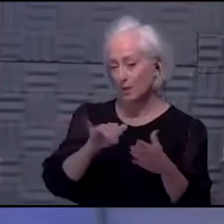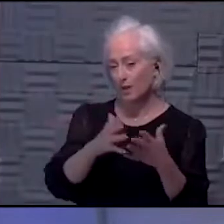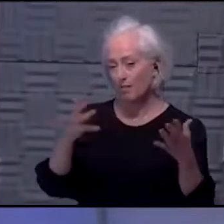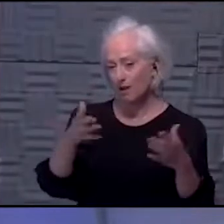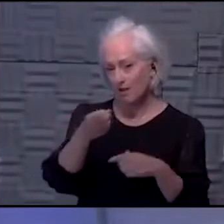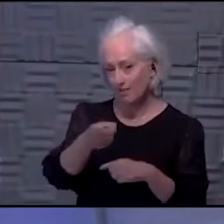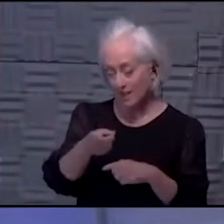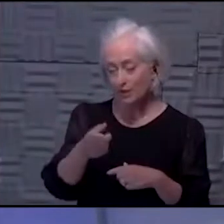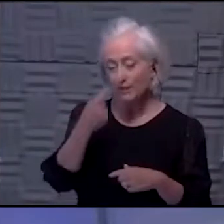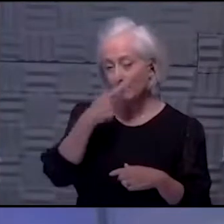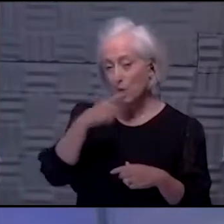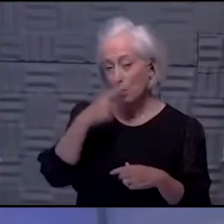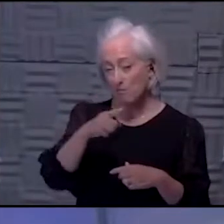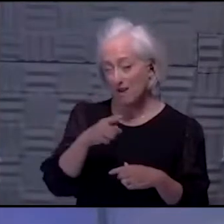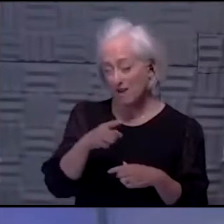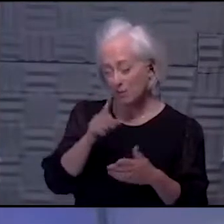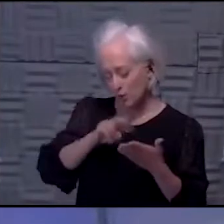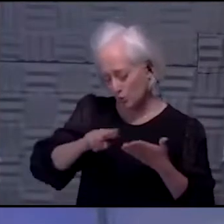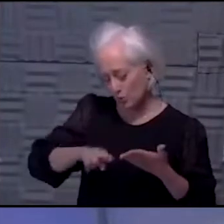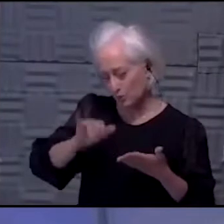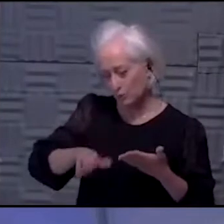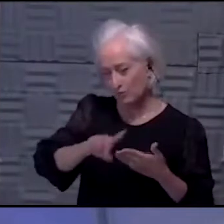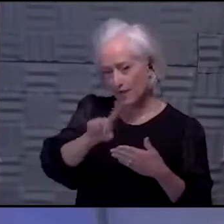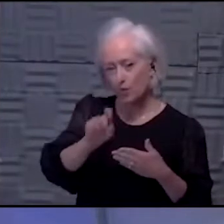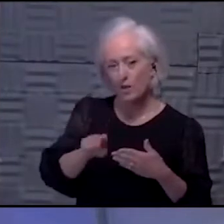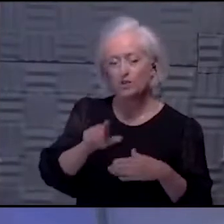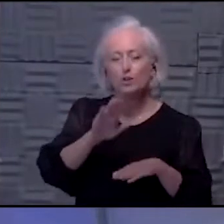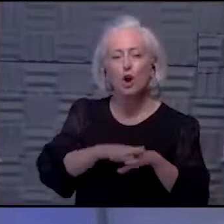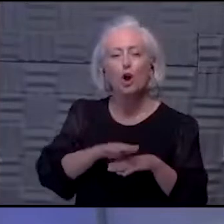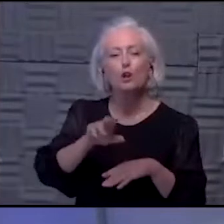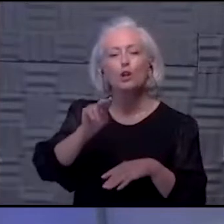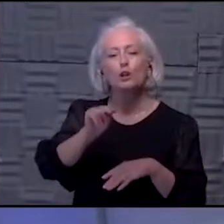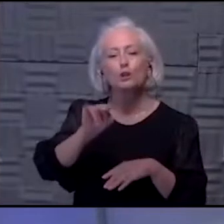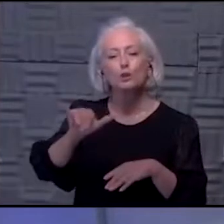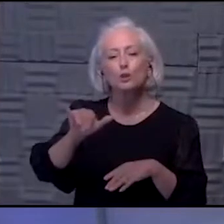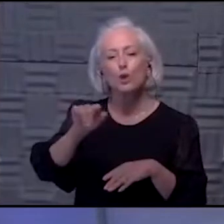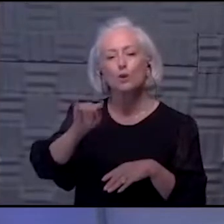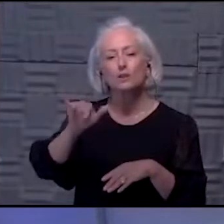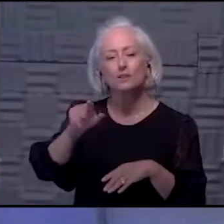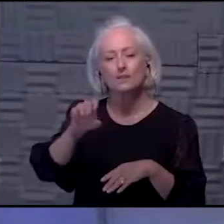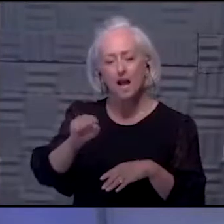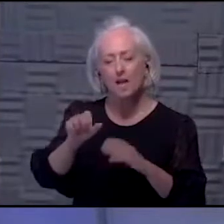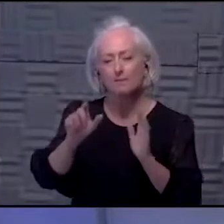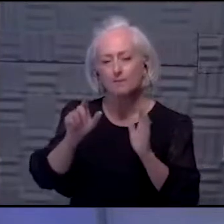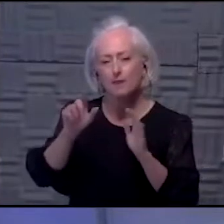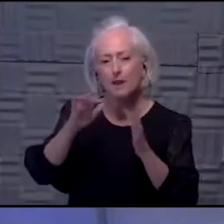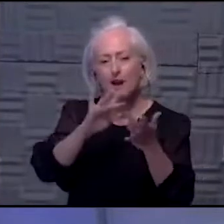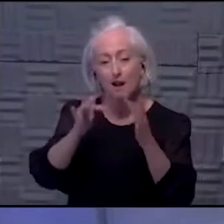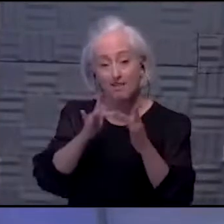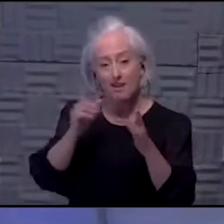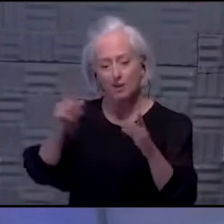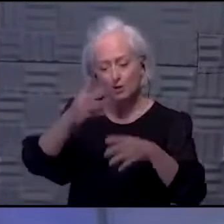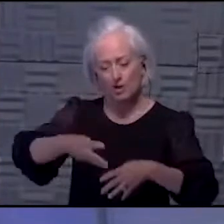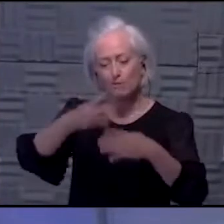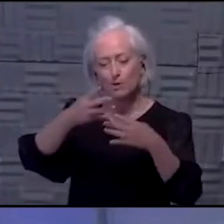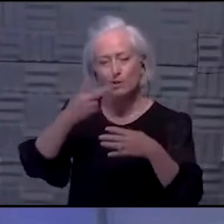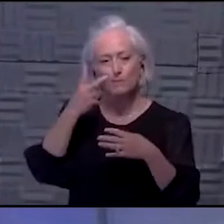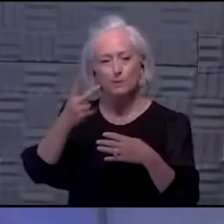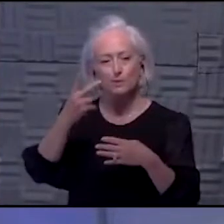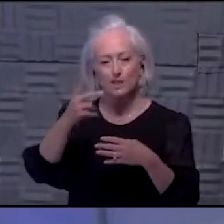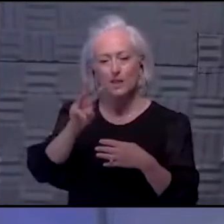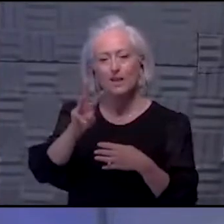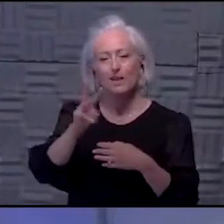us a moment, we can try and research that question because it's on the New York Times website. You can find it by county in Kansas. So give it a minute and we'll try and take a look.